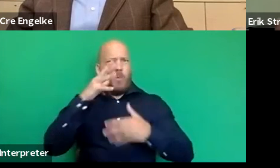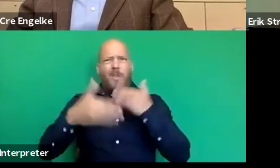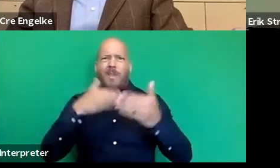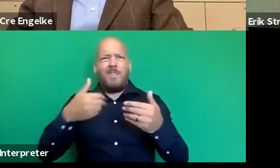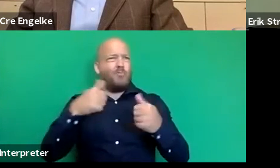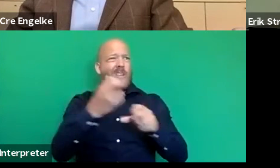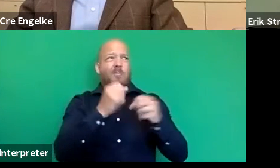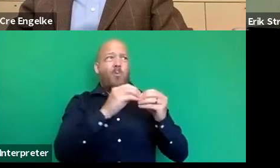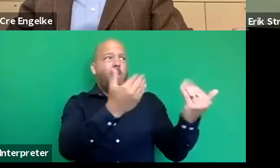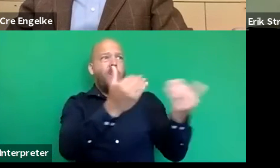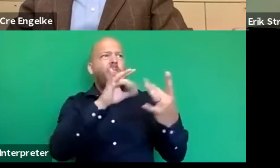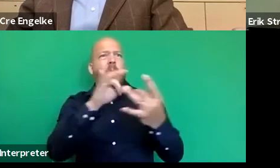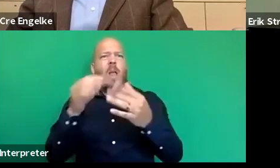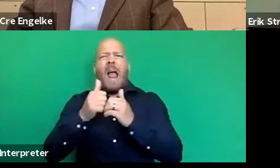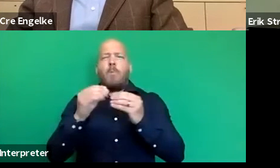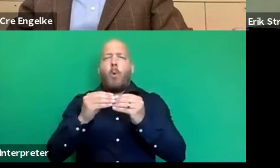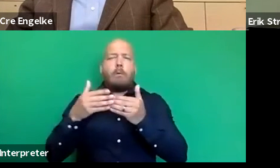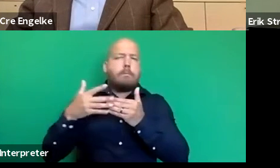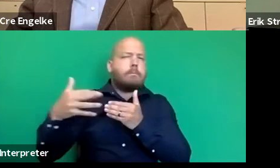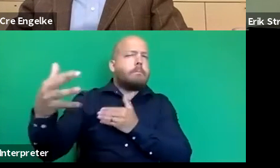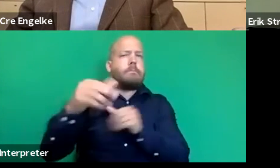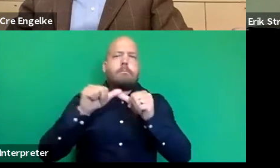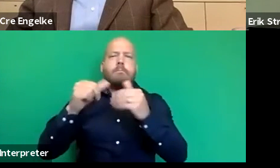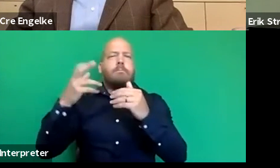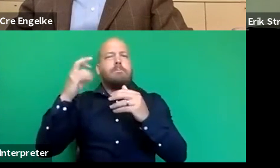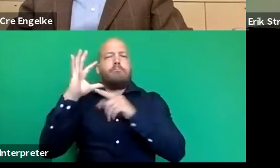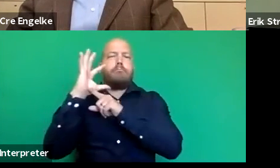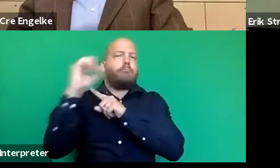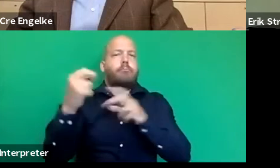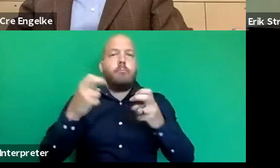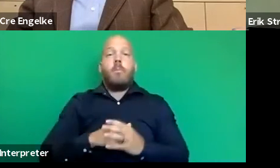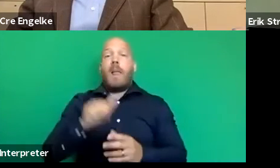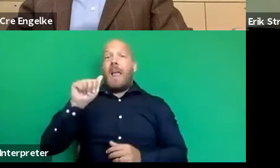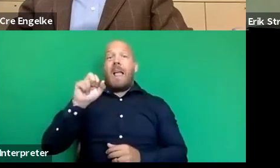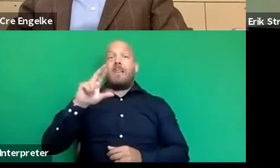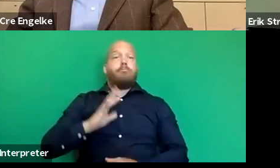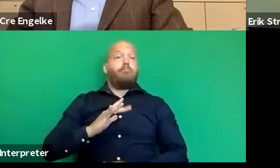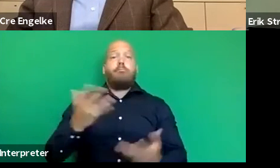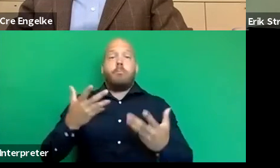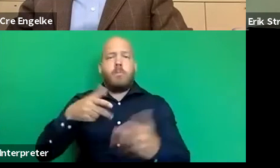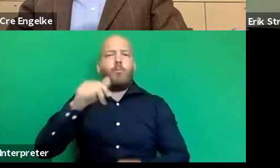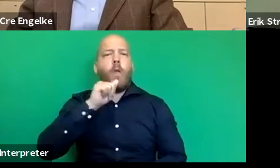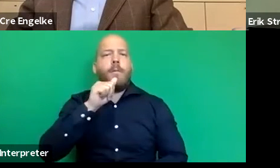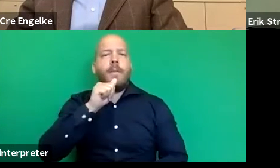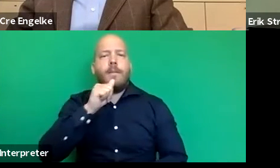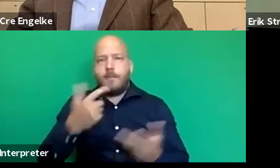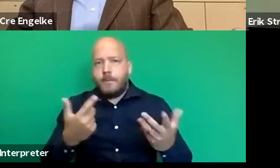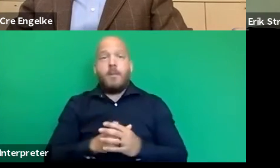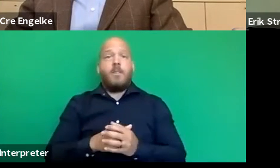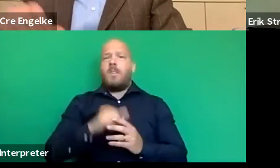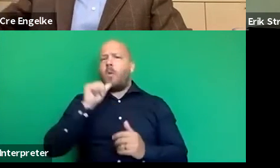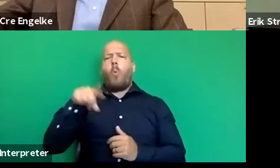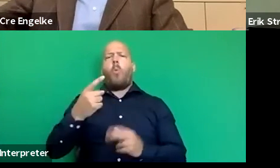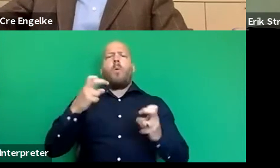Other things that recommend ASR are privacy. So it's not just possible, but actually in